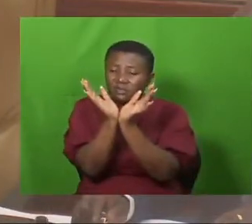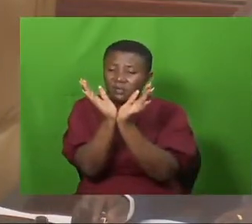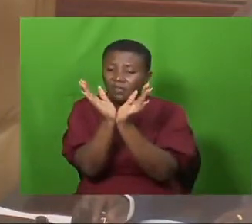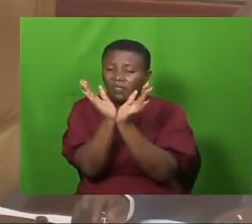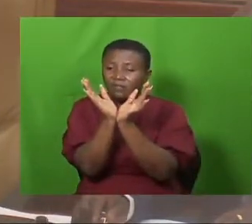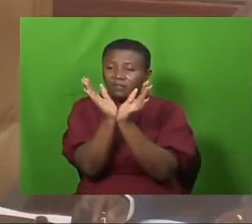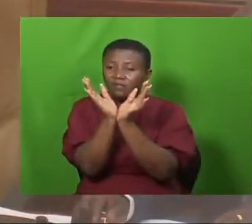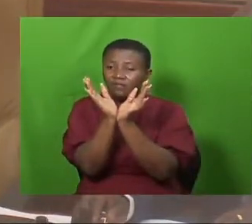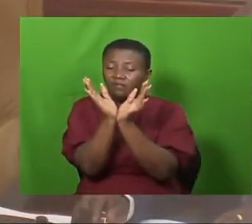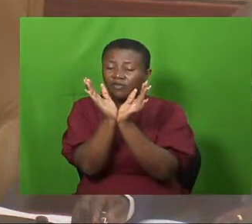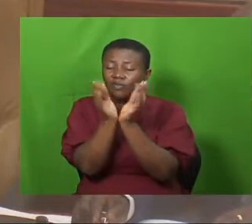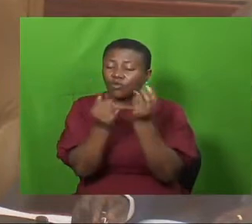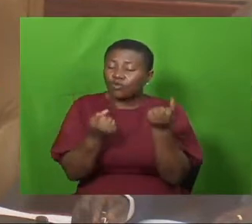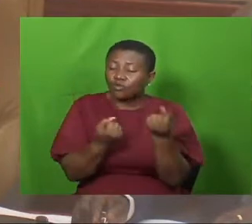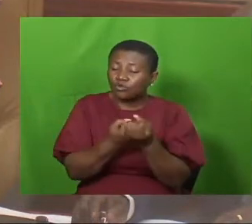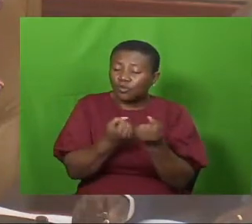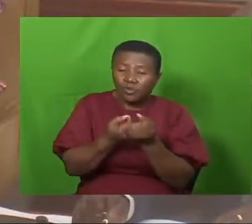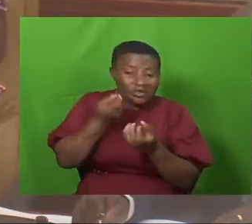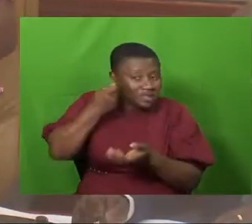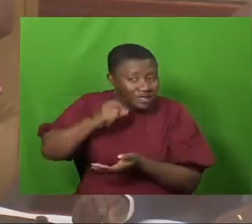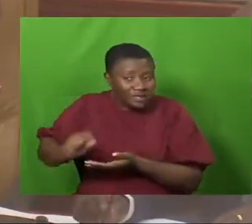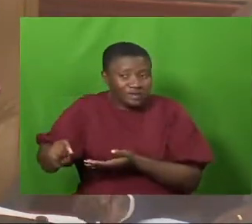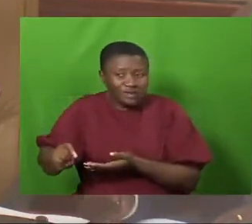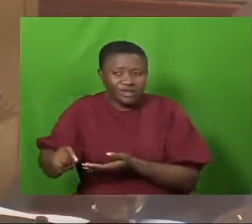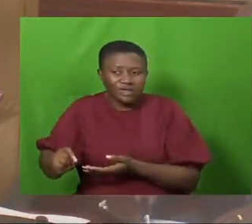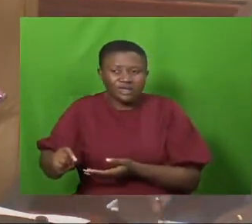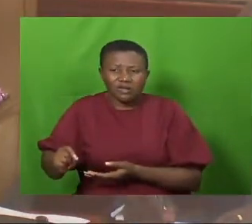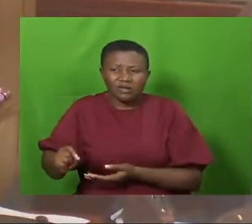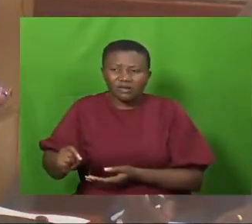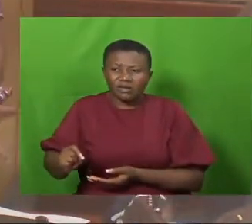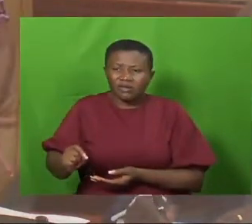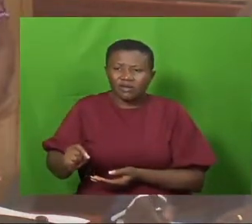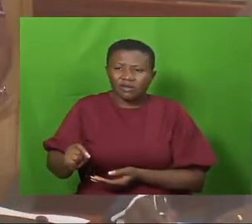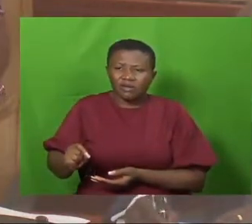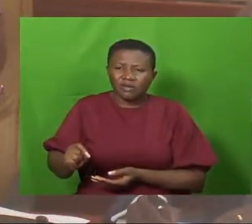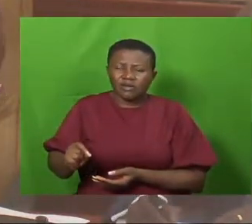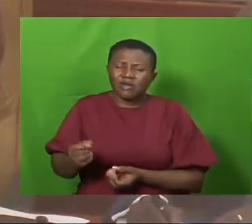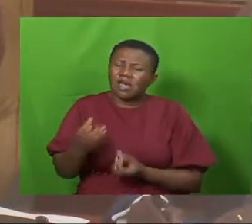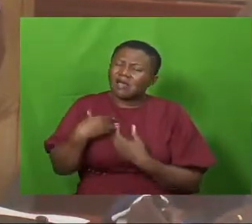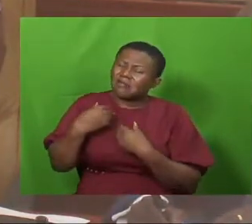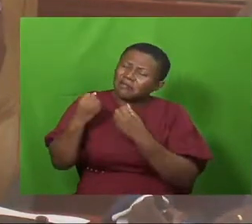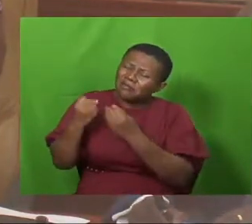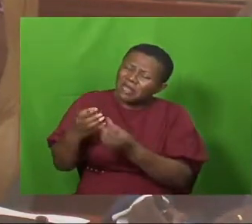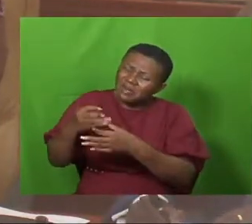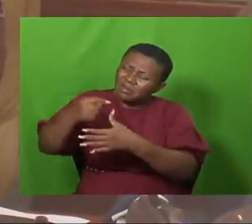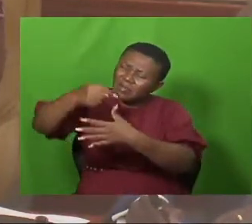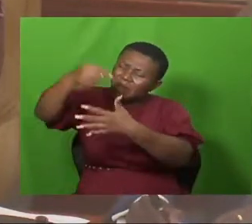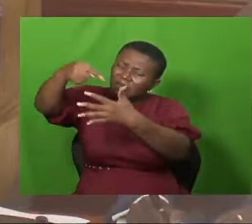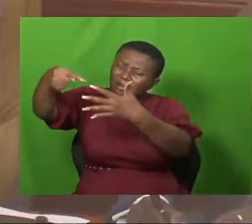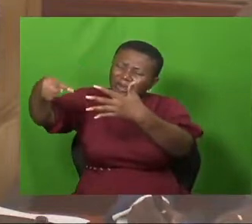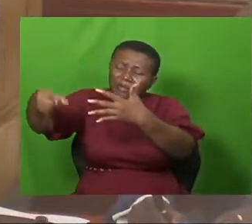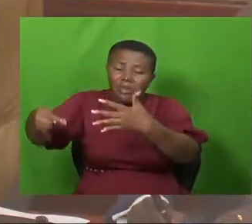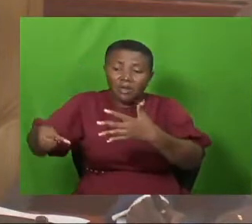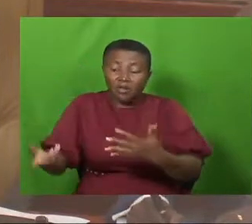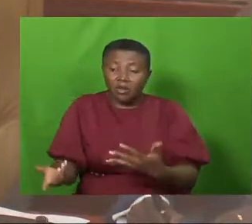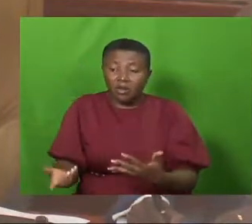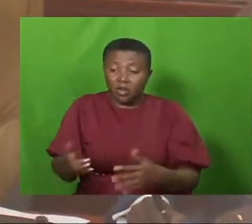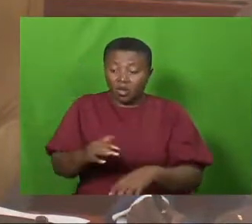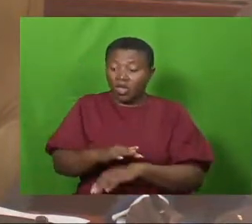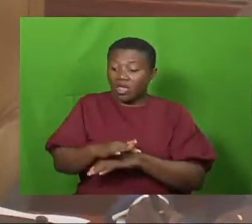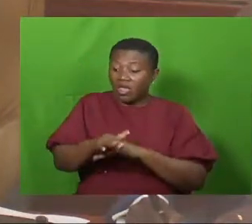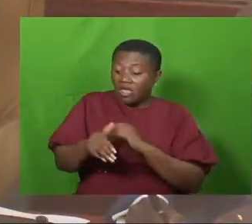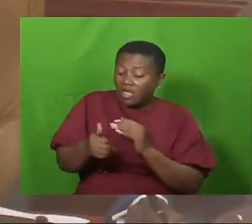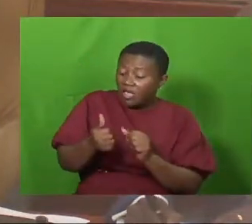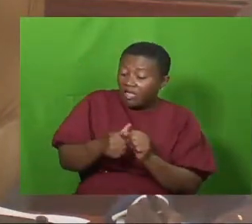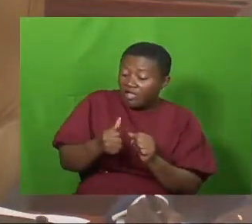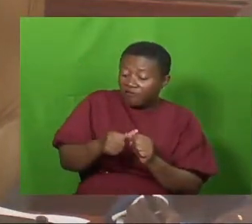applications, Ghana.gov applications. They are too numerous to mention. every facet of our life